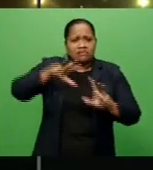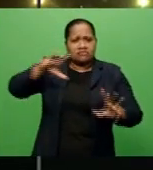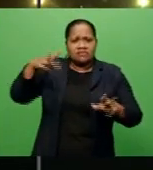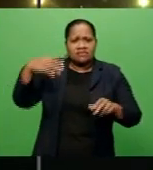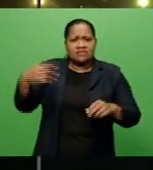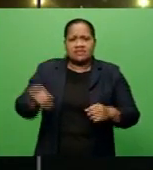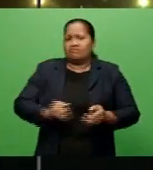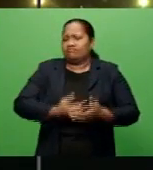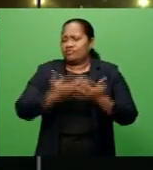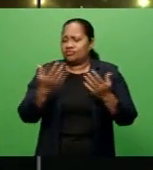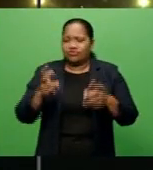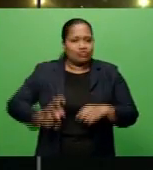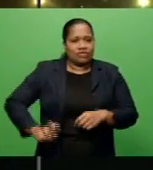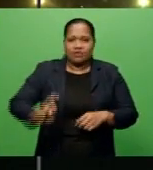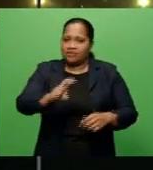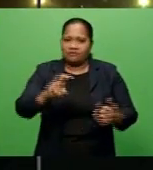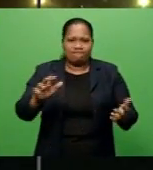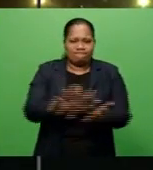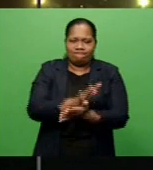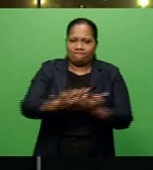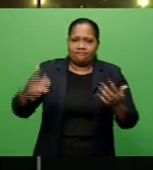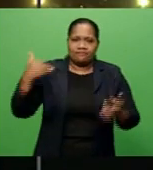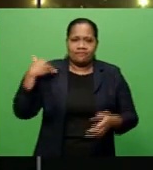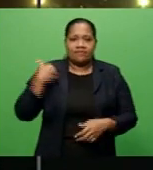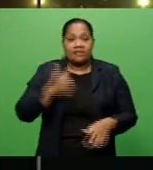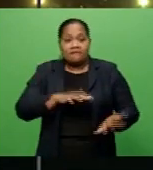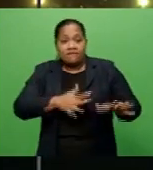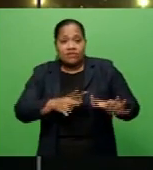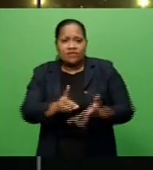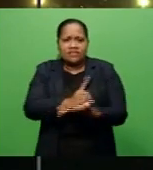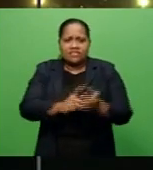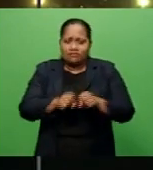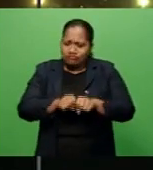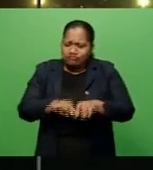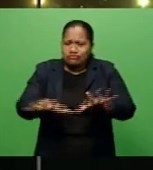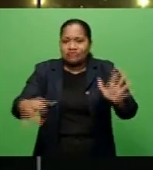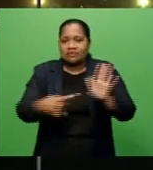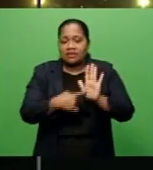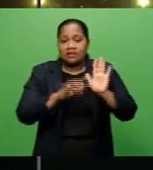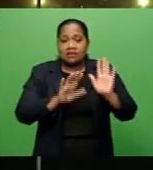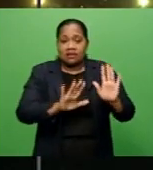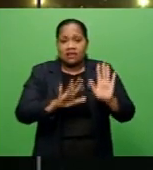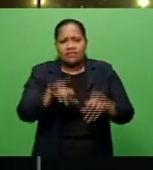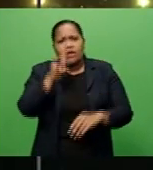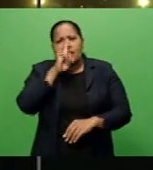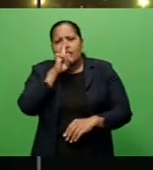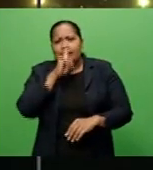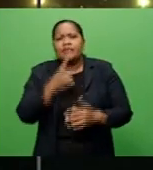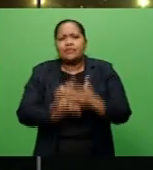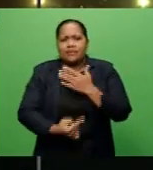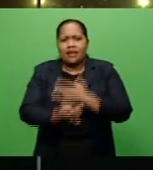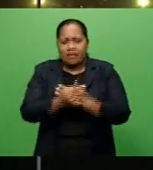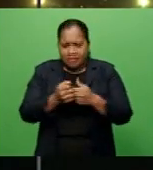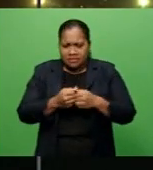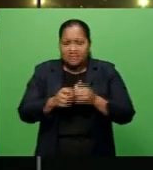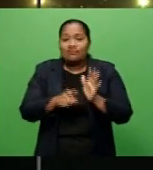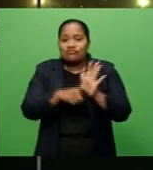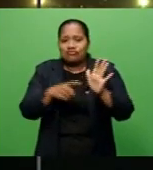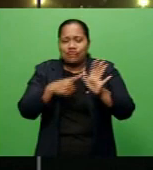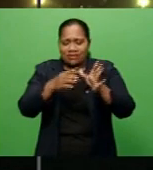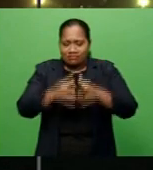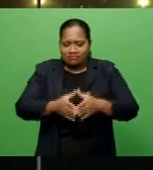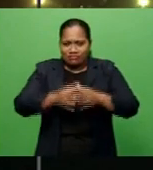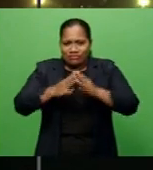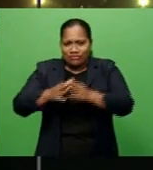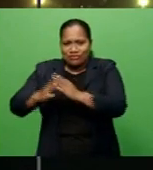major transportation disruption, fears of disease outbreaks in Levu, and people start to pick up the pieces in Ra. For these